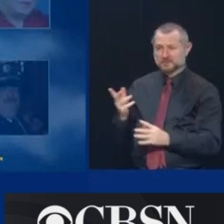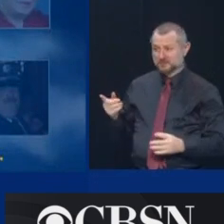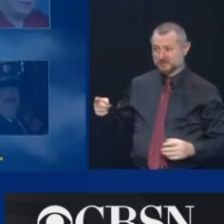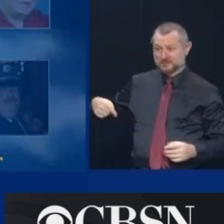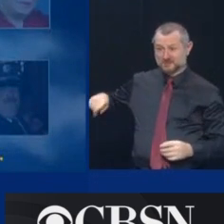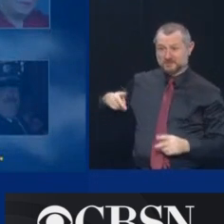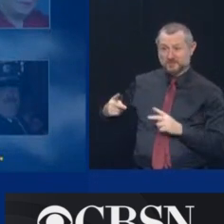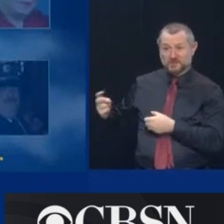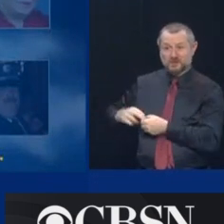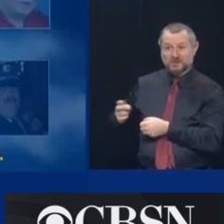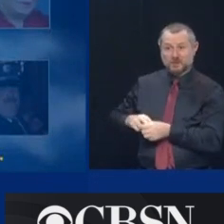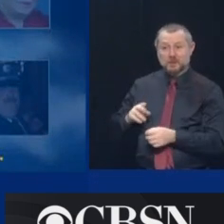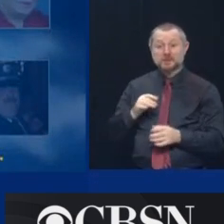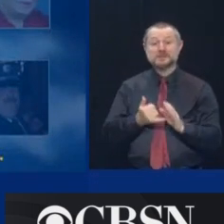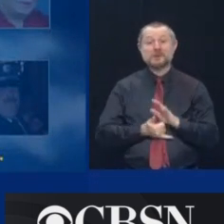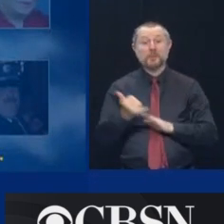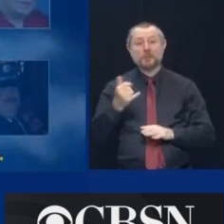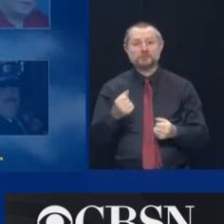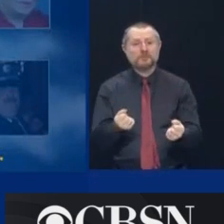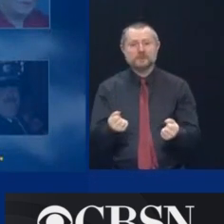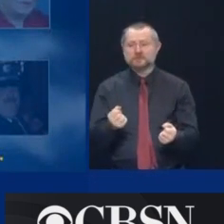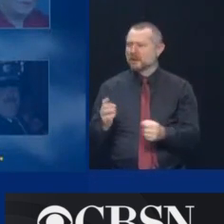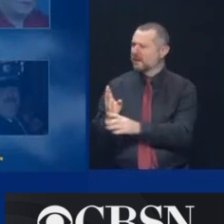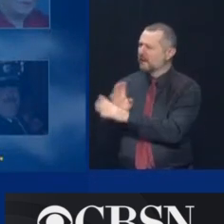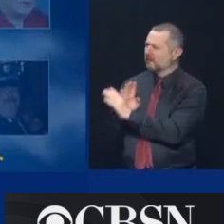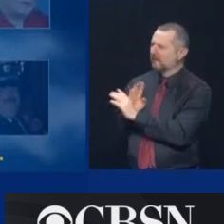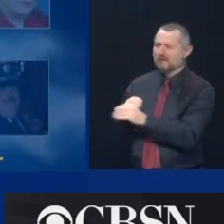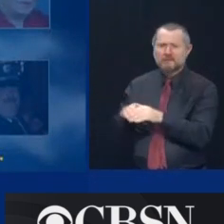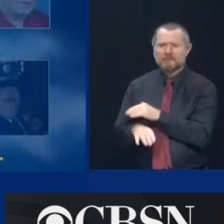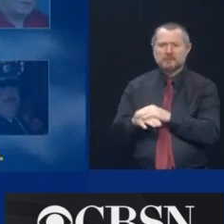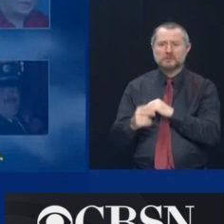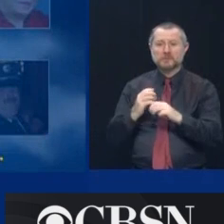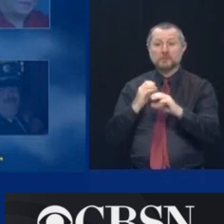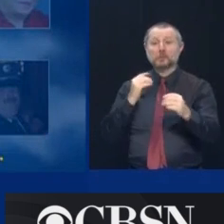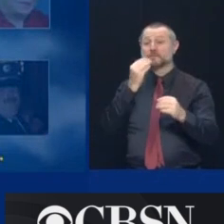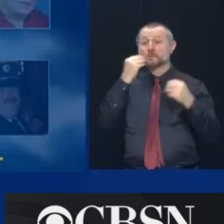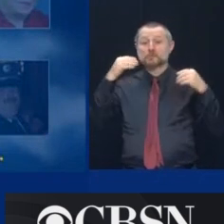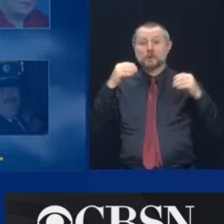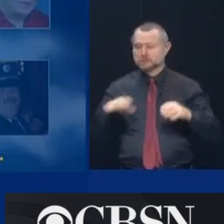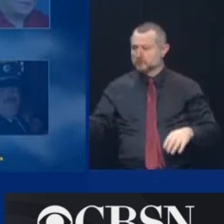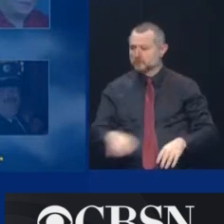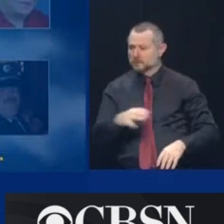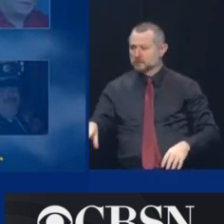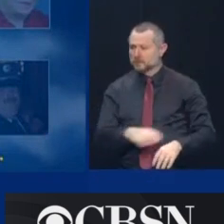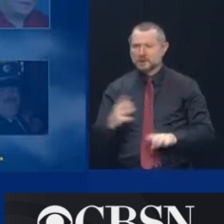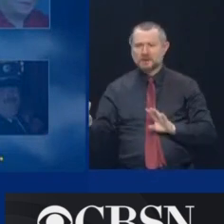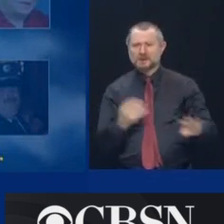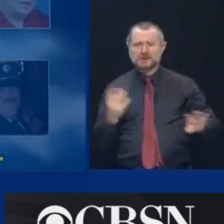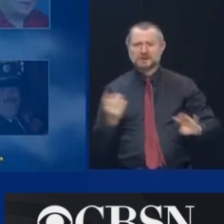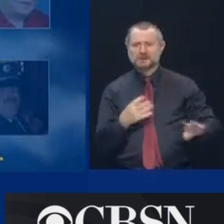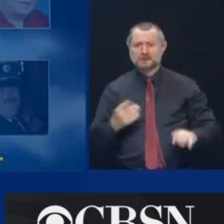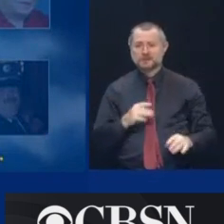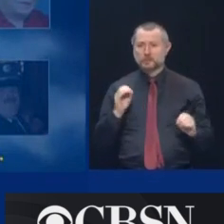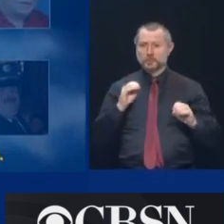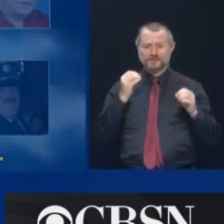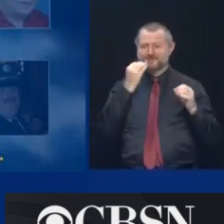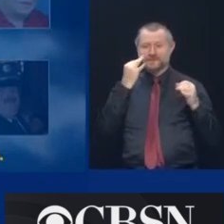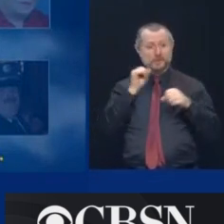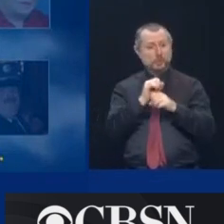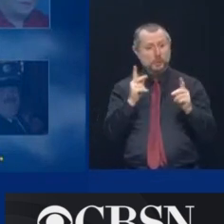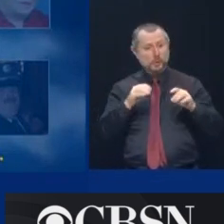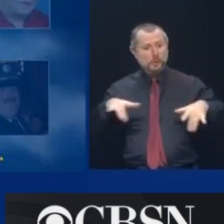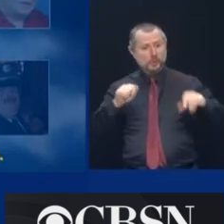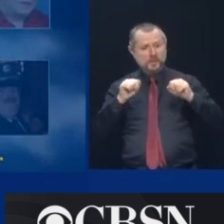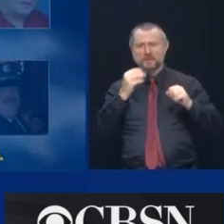be at the food store to keep food on the shelves, because if we don't have food on the shelves, you're going to see panic. You have to show